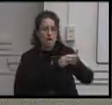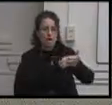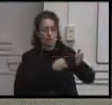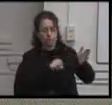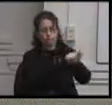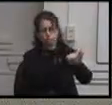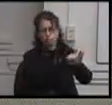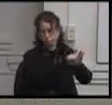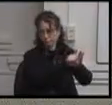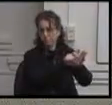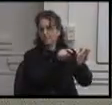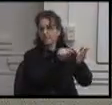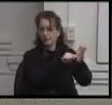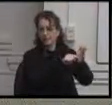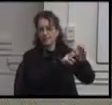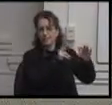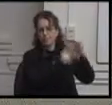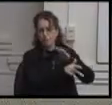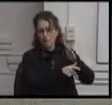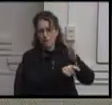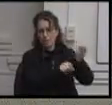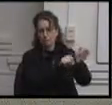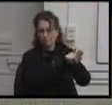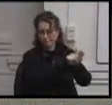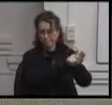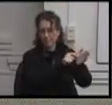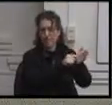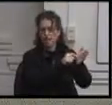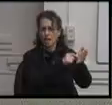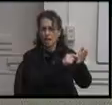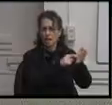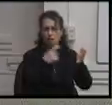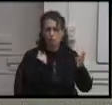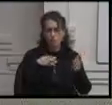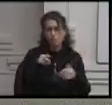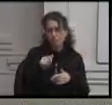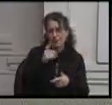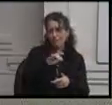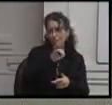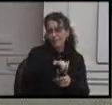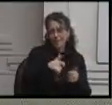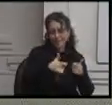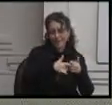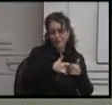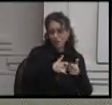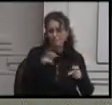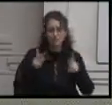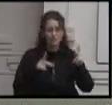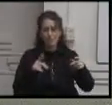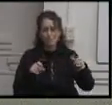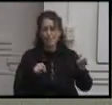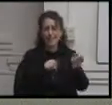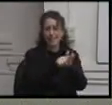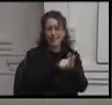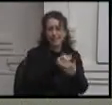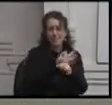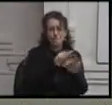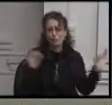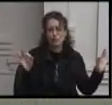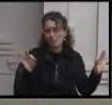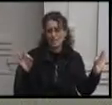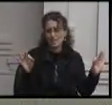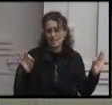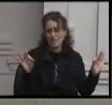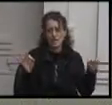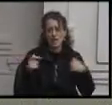in the garage, but as I understand it, we pay the electricity bill, and we don't particularly have a system at this